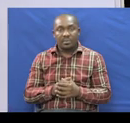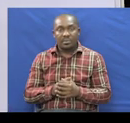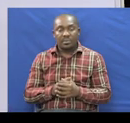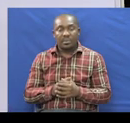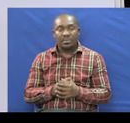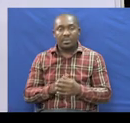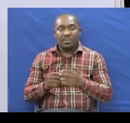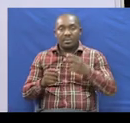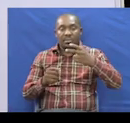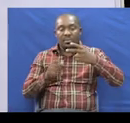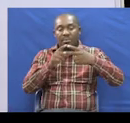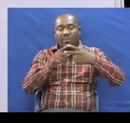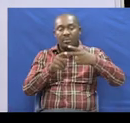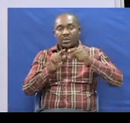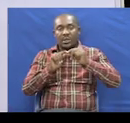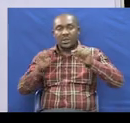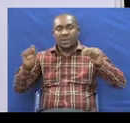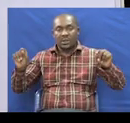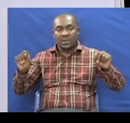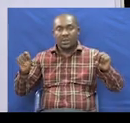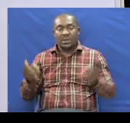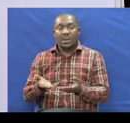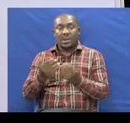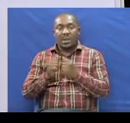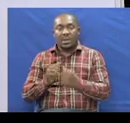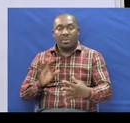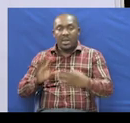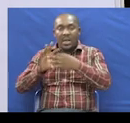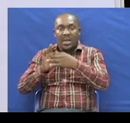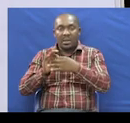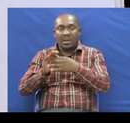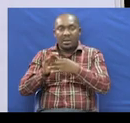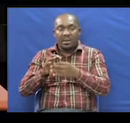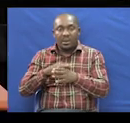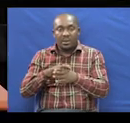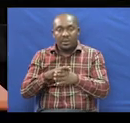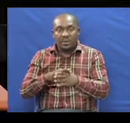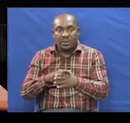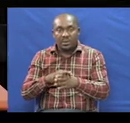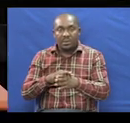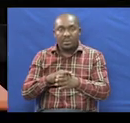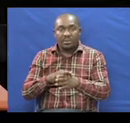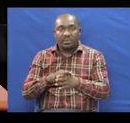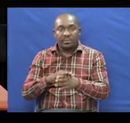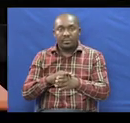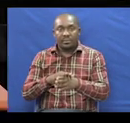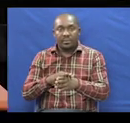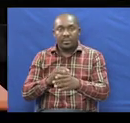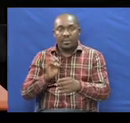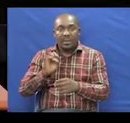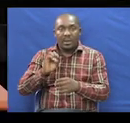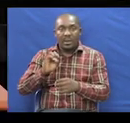These two sentences can be linked using either or. You don't have to